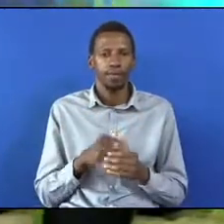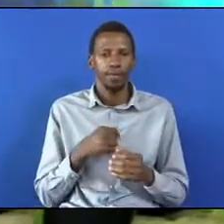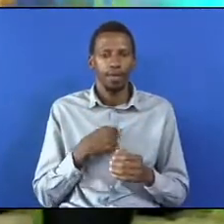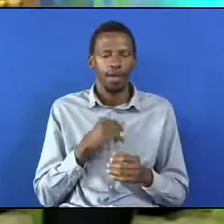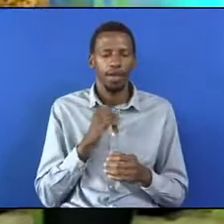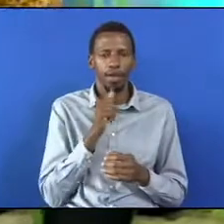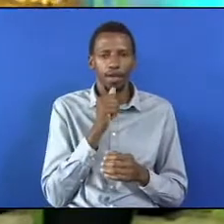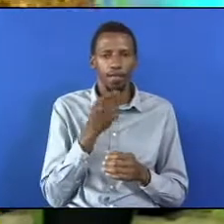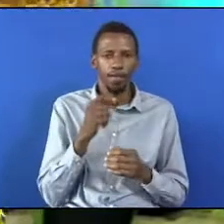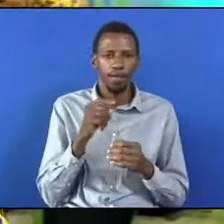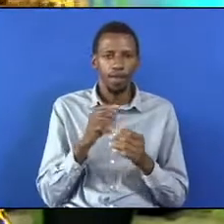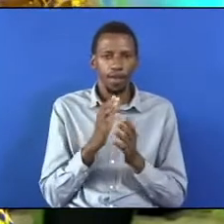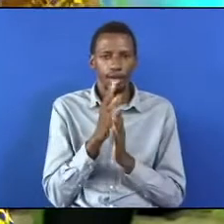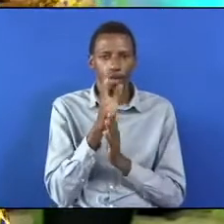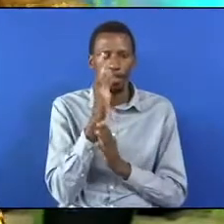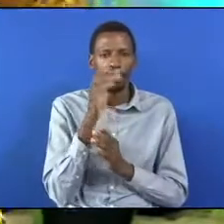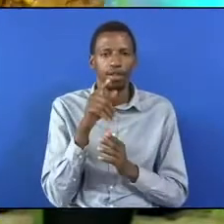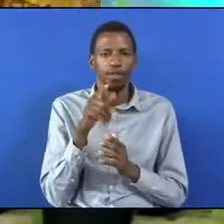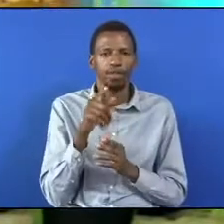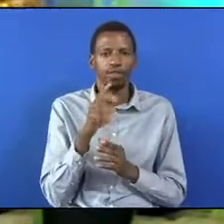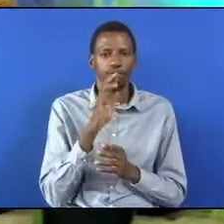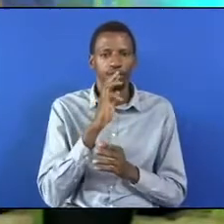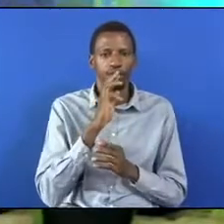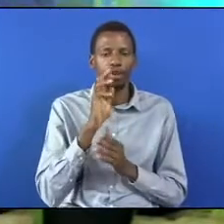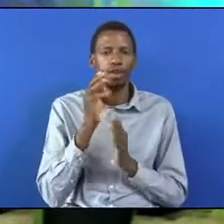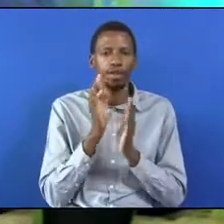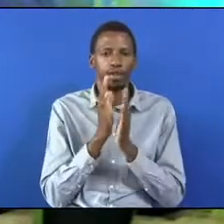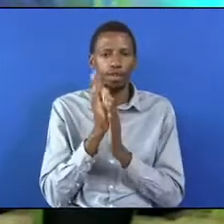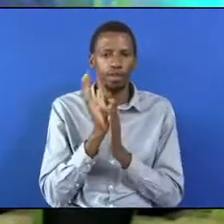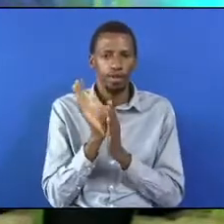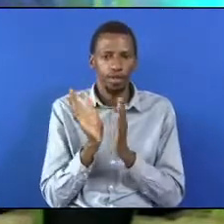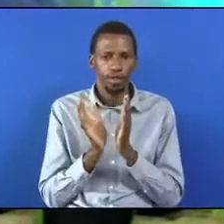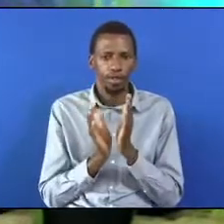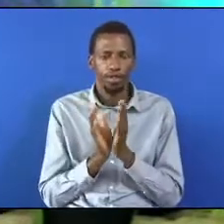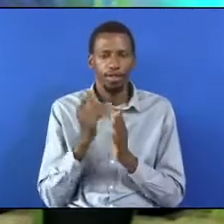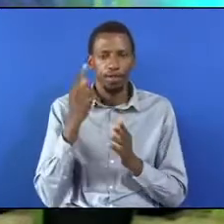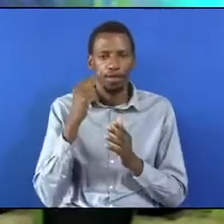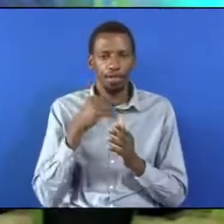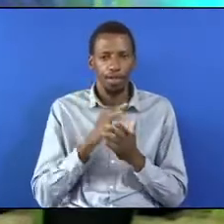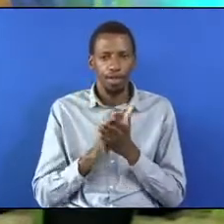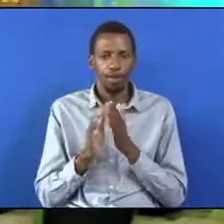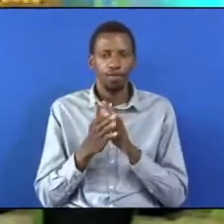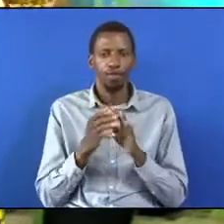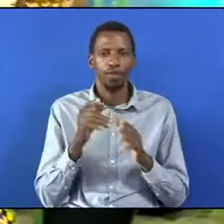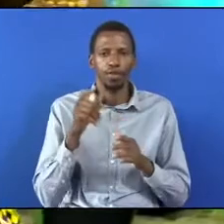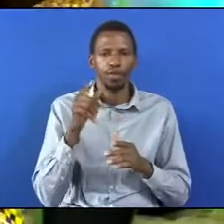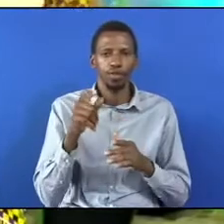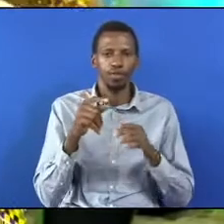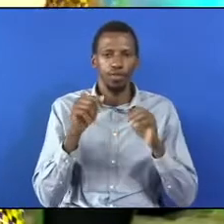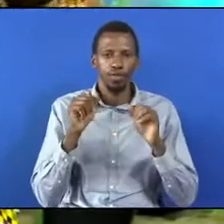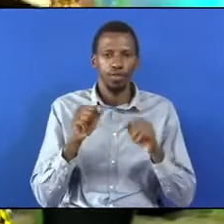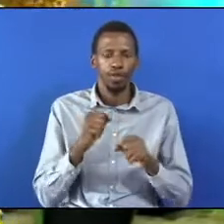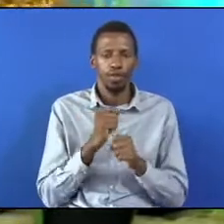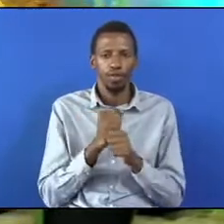nothing. I am the vine, you are the branches. Without